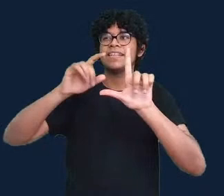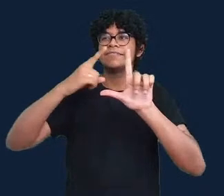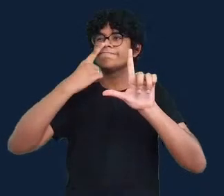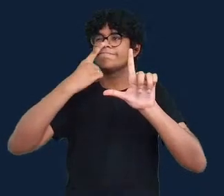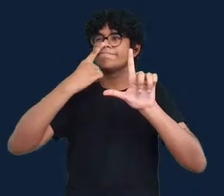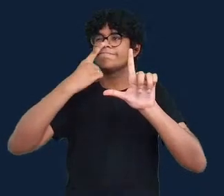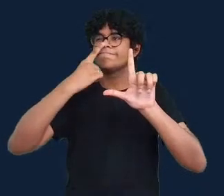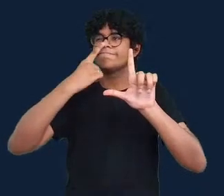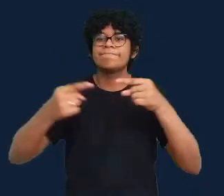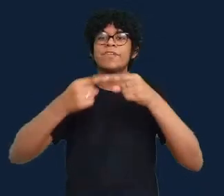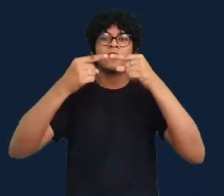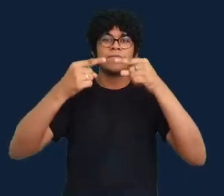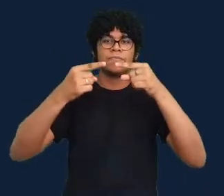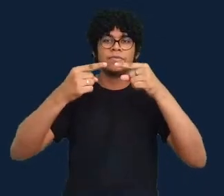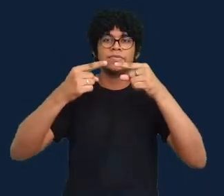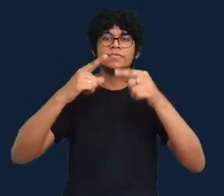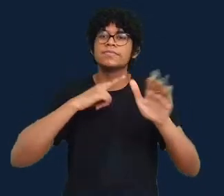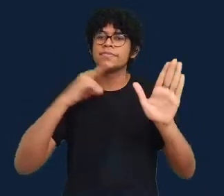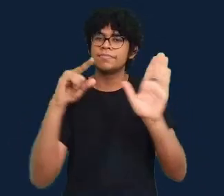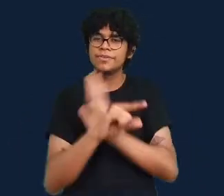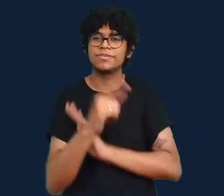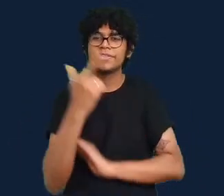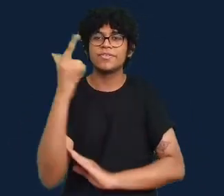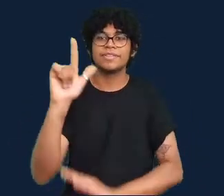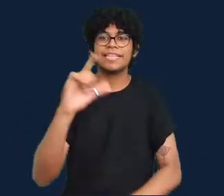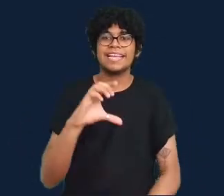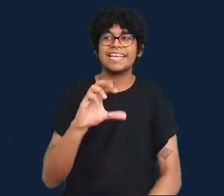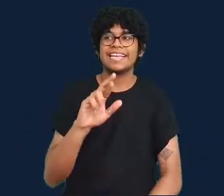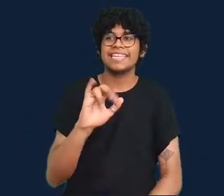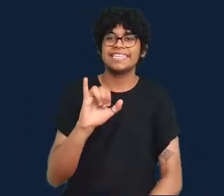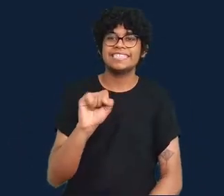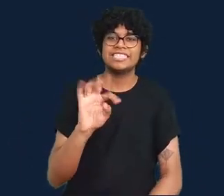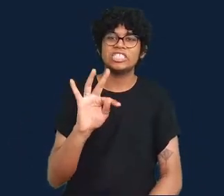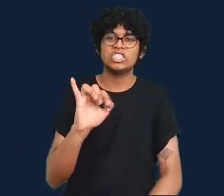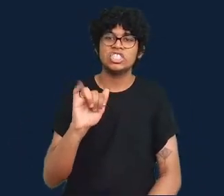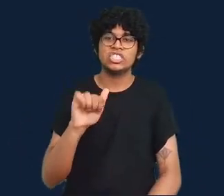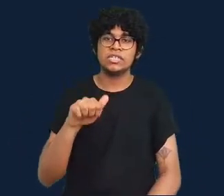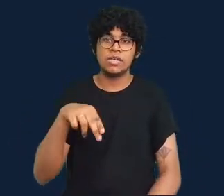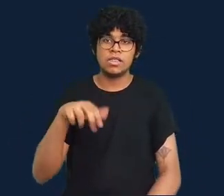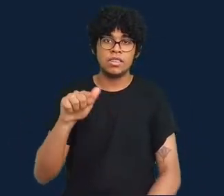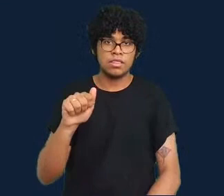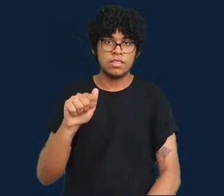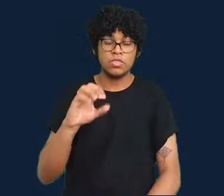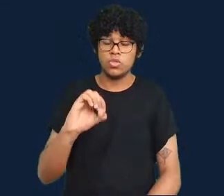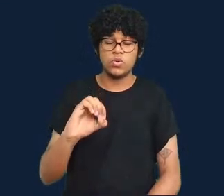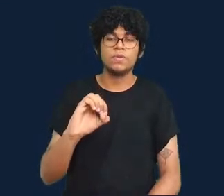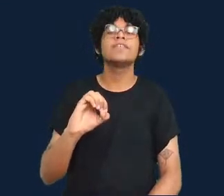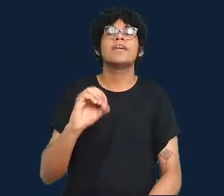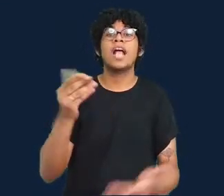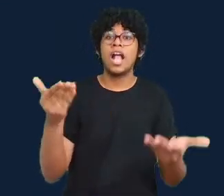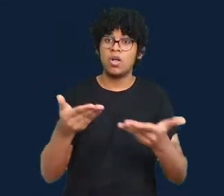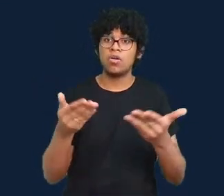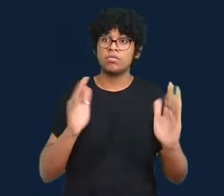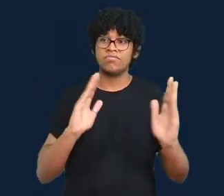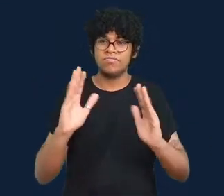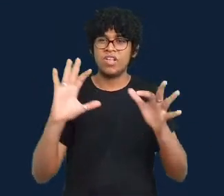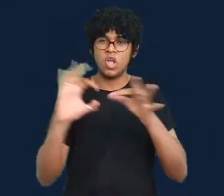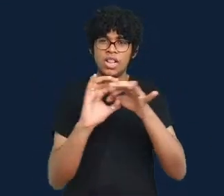live in a context of extensive data availability, including microdata publication.